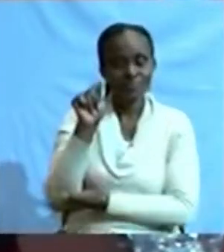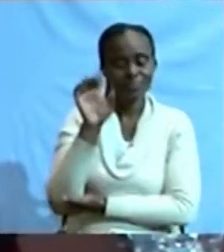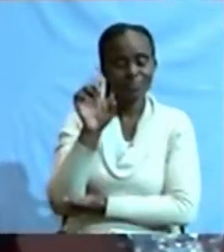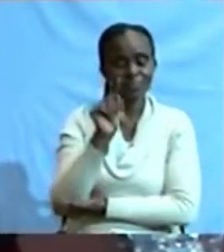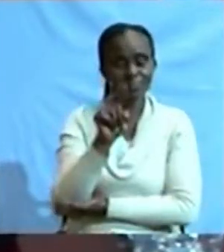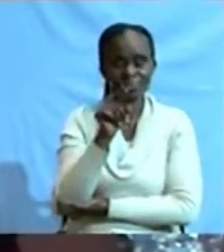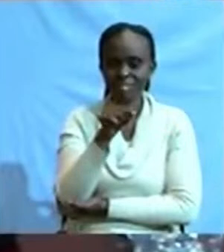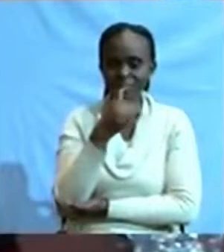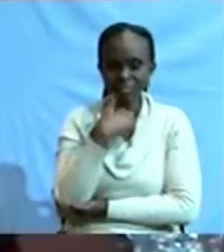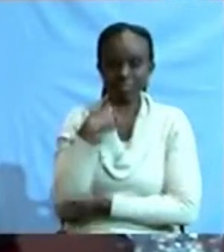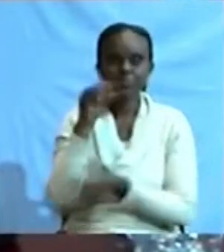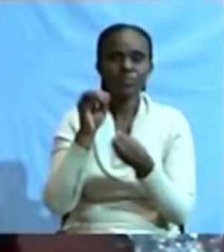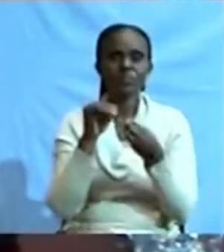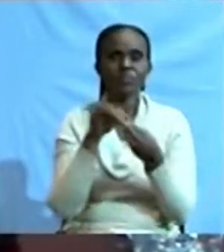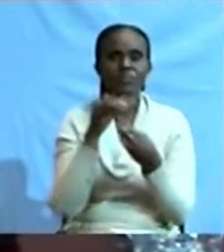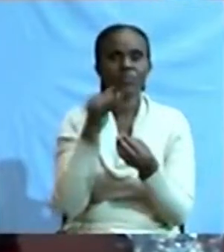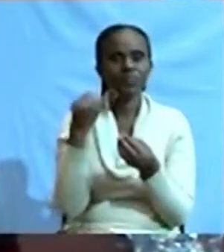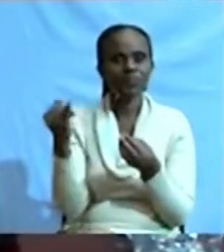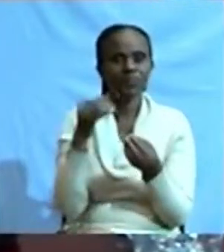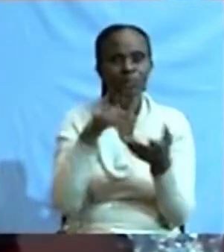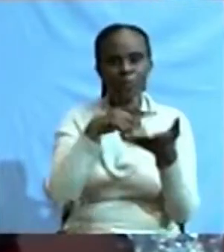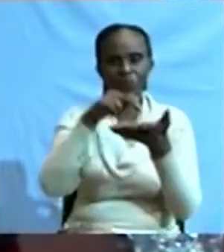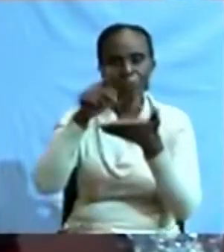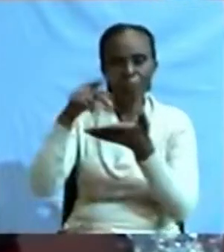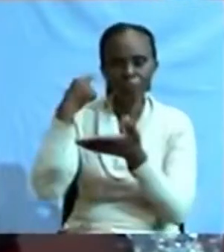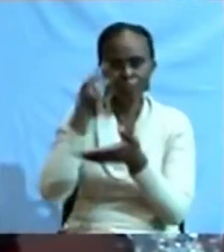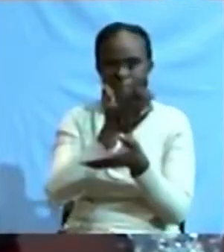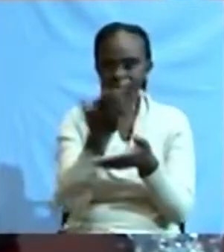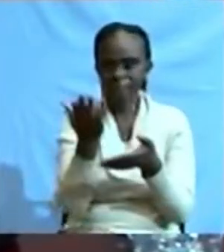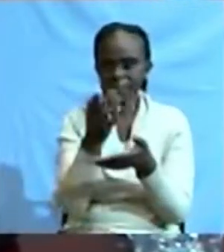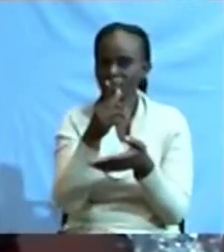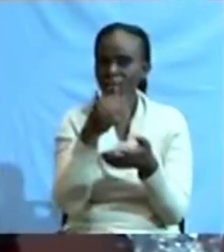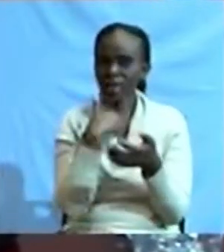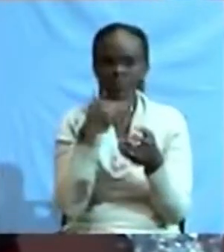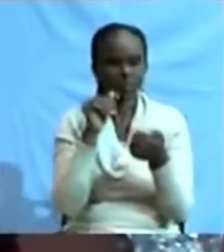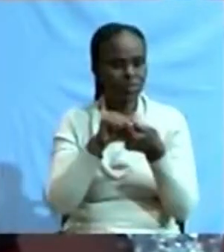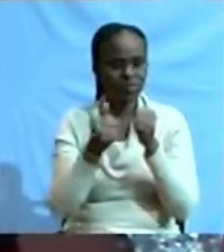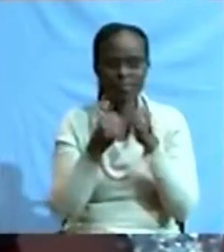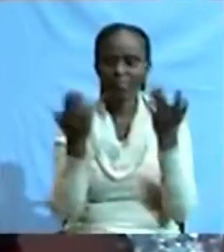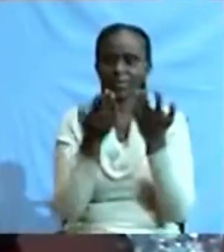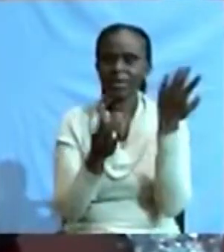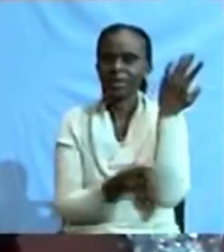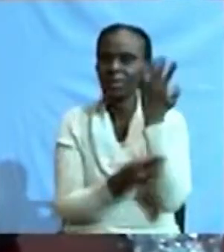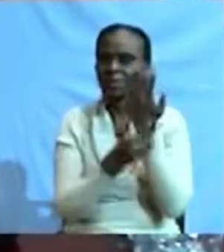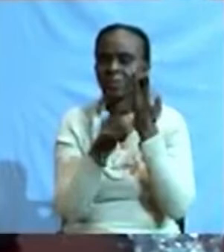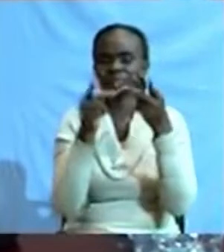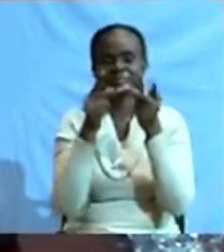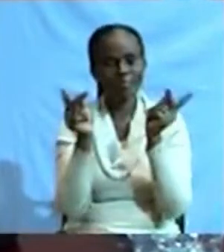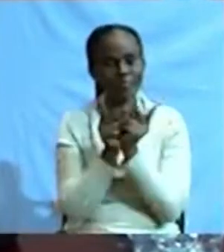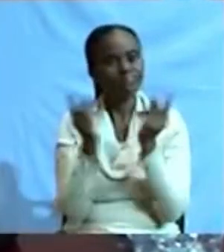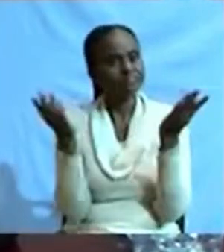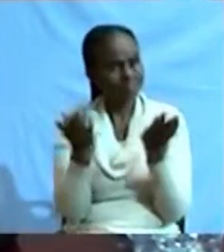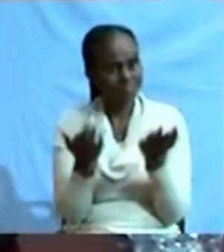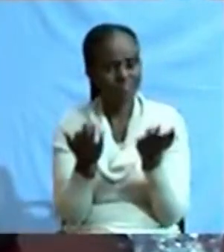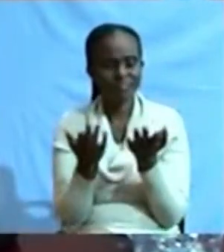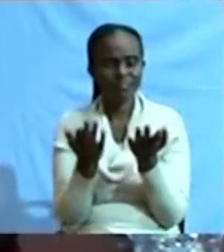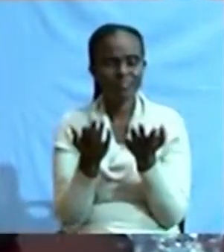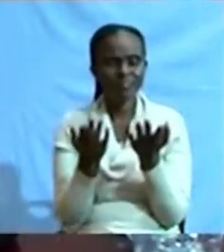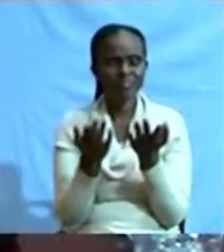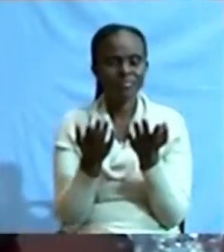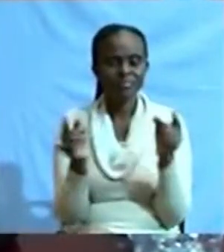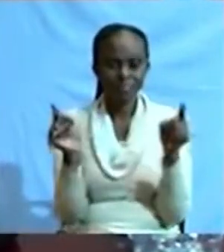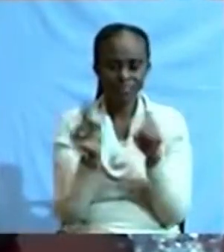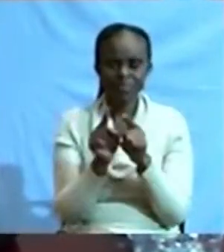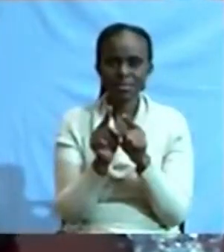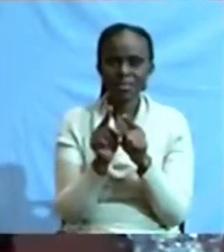no issues with you opening up those plots. We have no issues you developing that place. We have no issues about that. And it